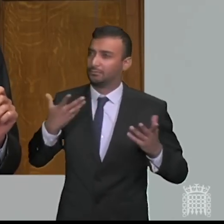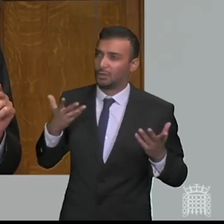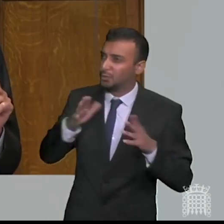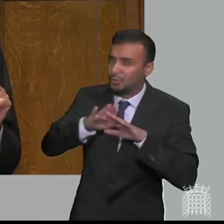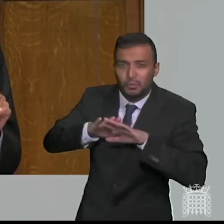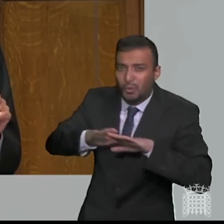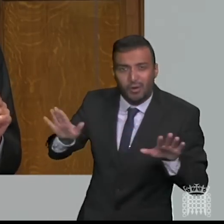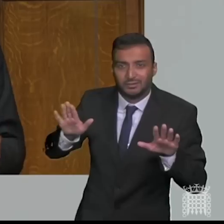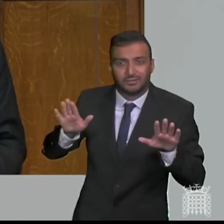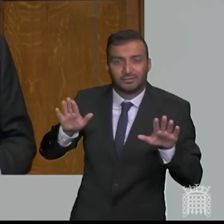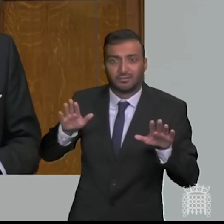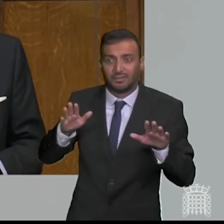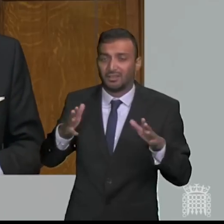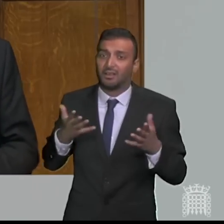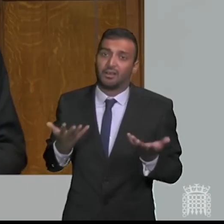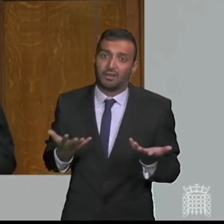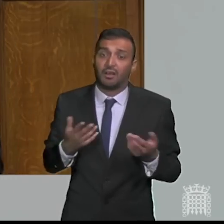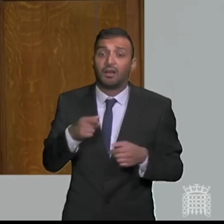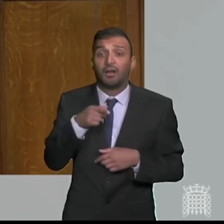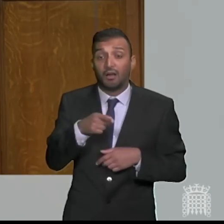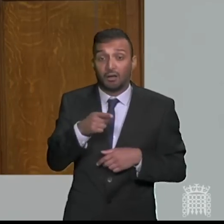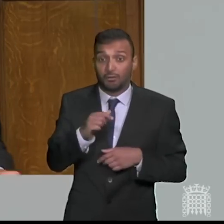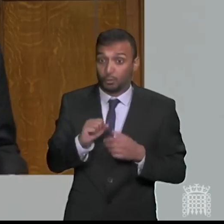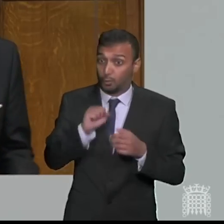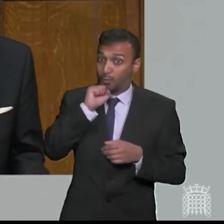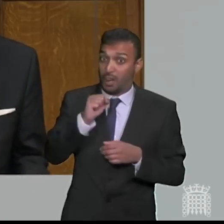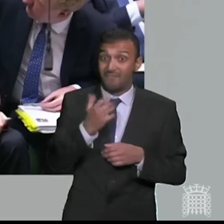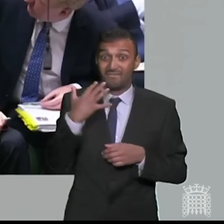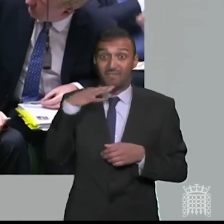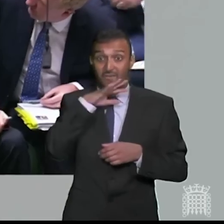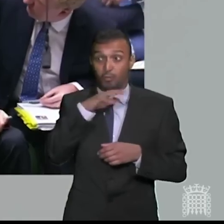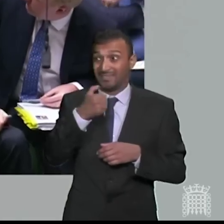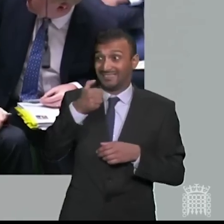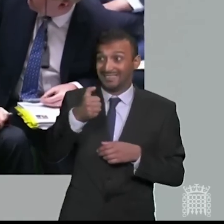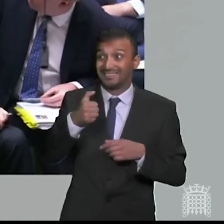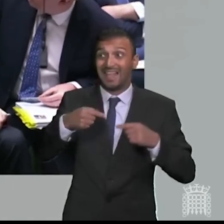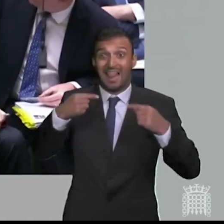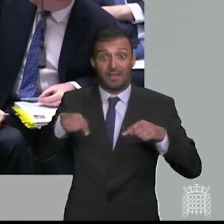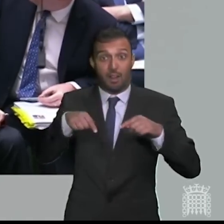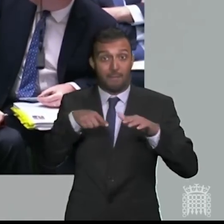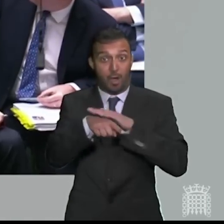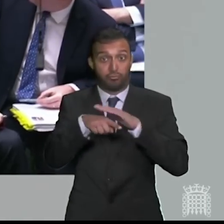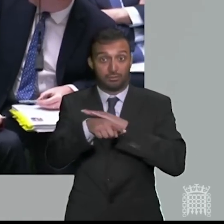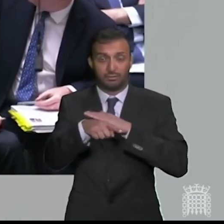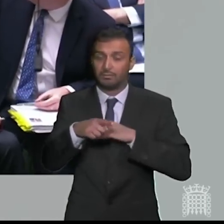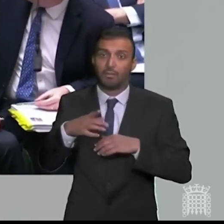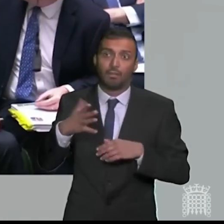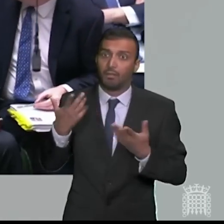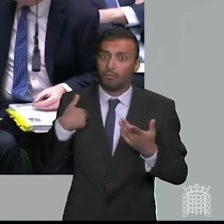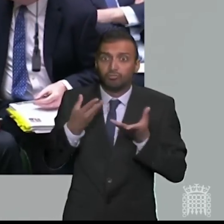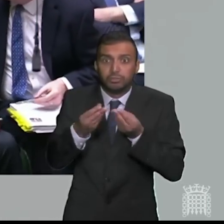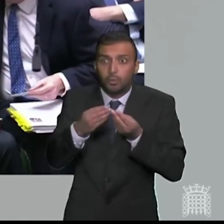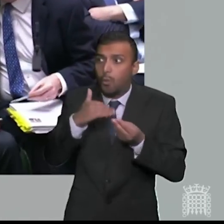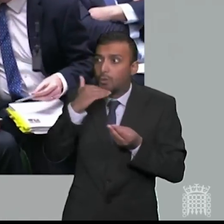for 222, will accommodate 506 illegal migrants, already testing our overstretched